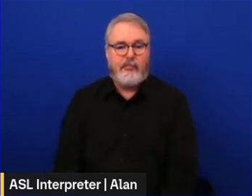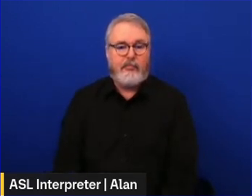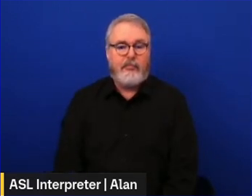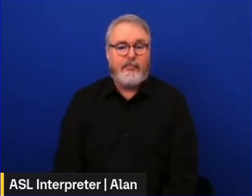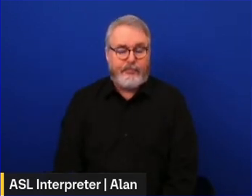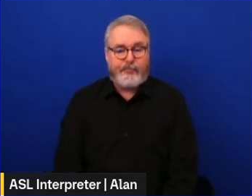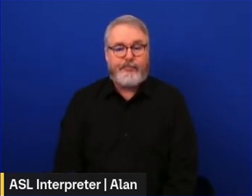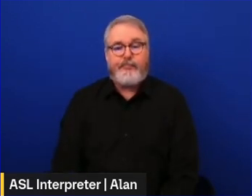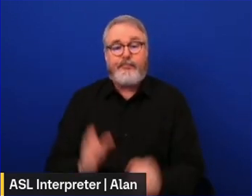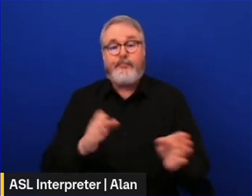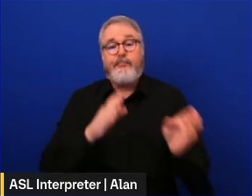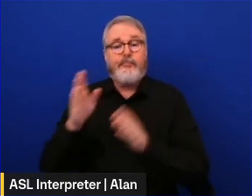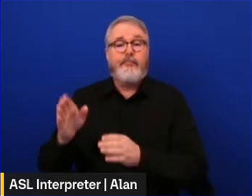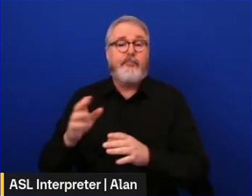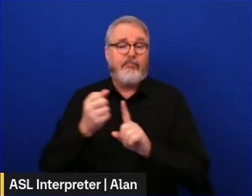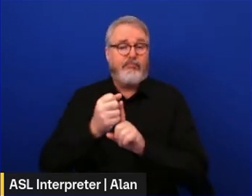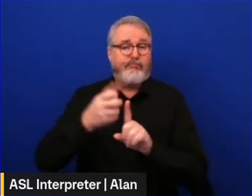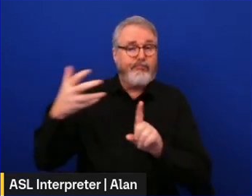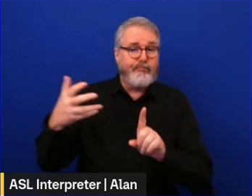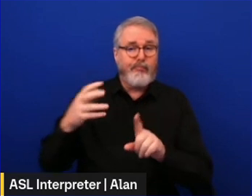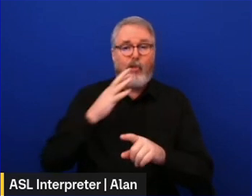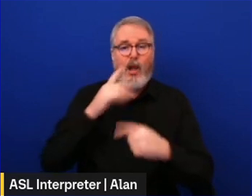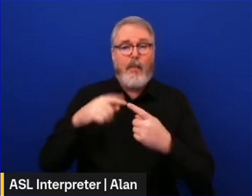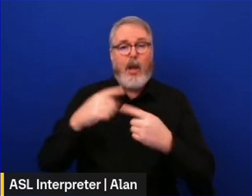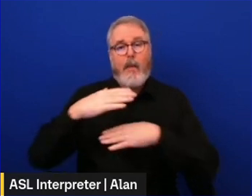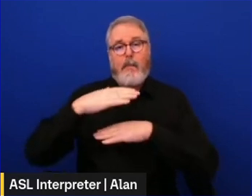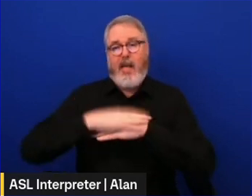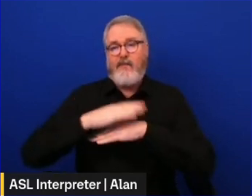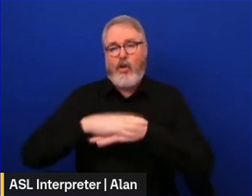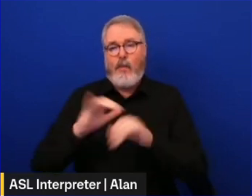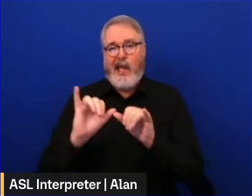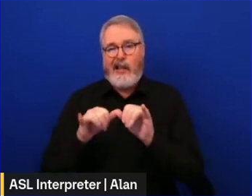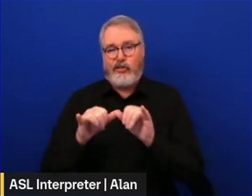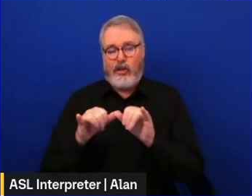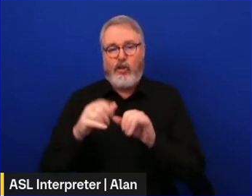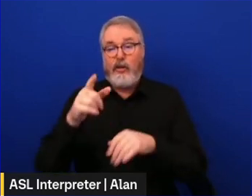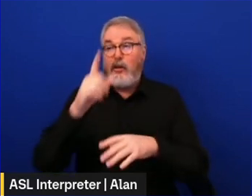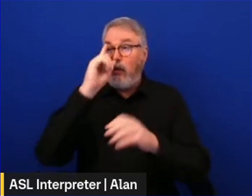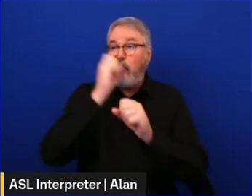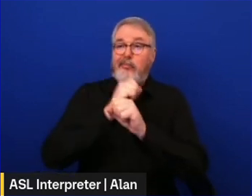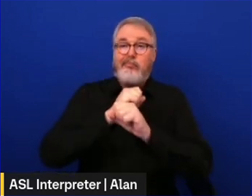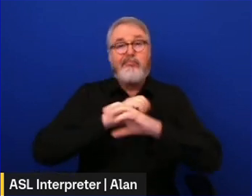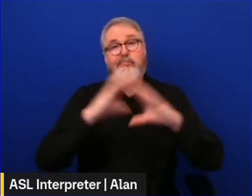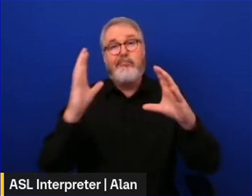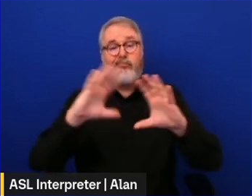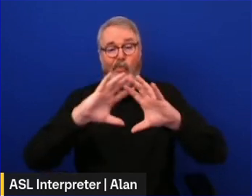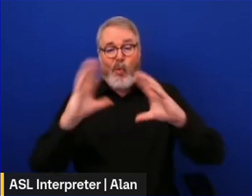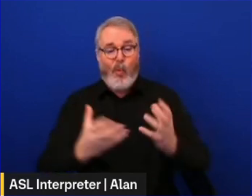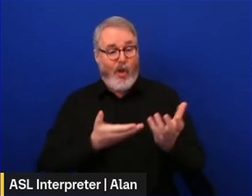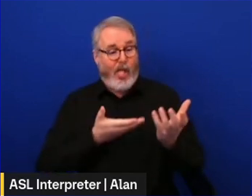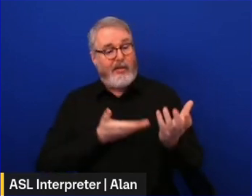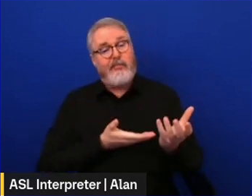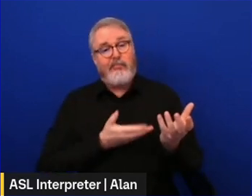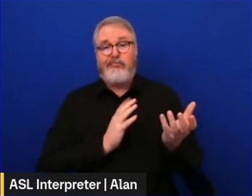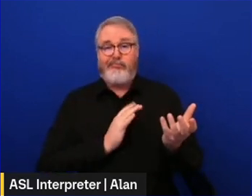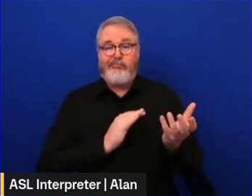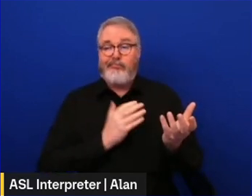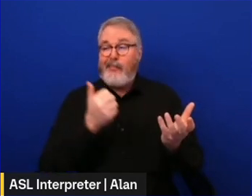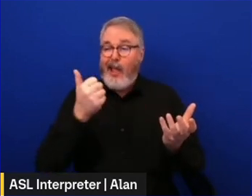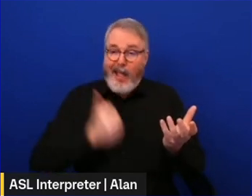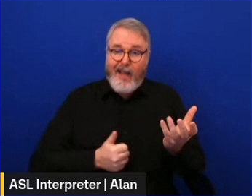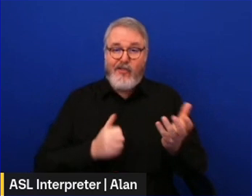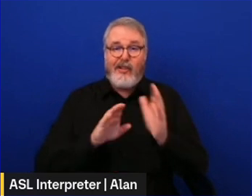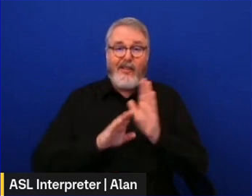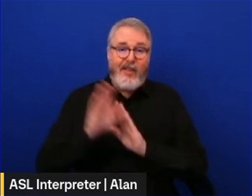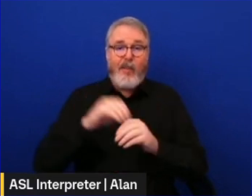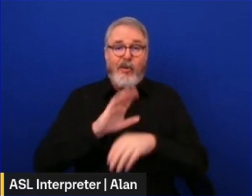Now, let's talk about platform engineering. Imagine a world where every developer in your company